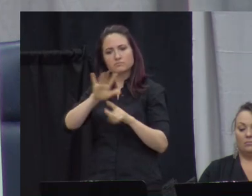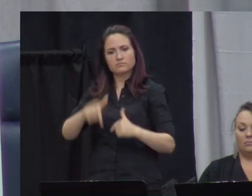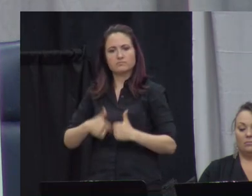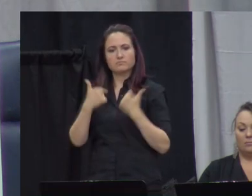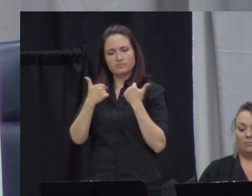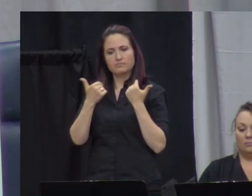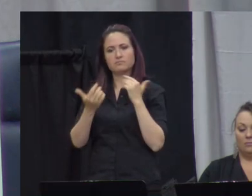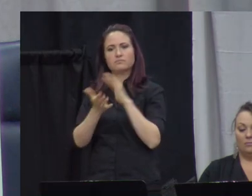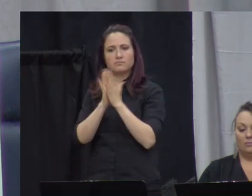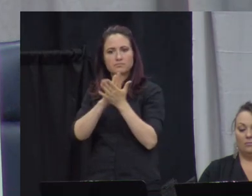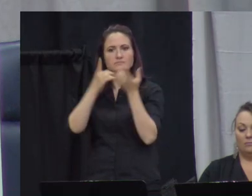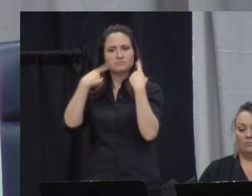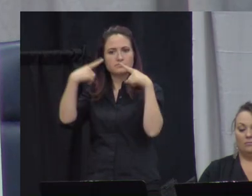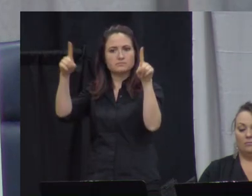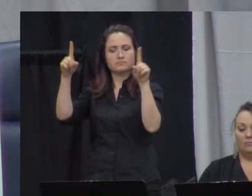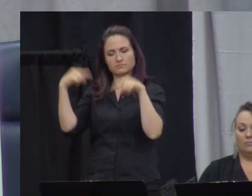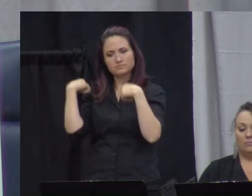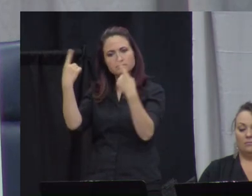garnered thus far.